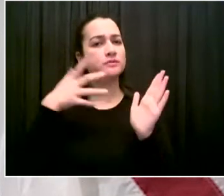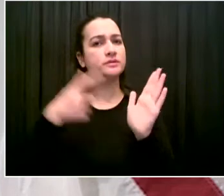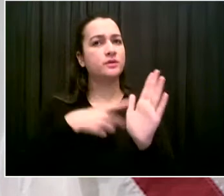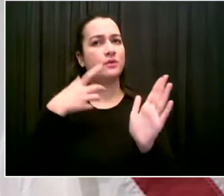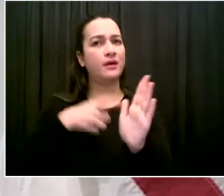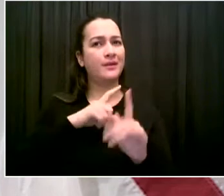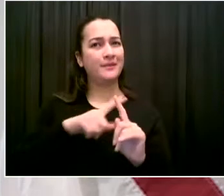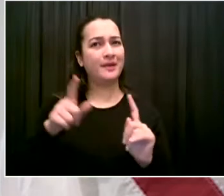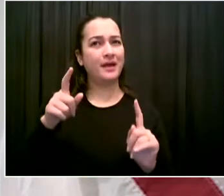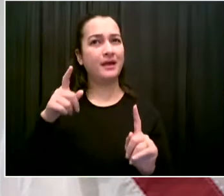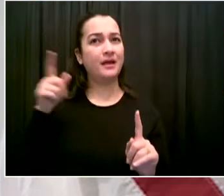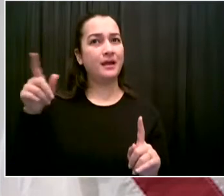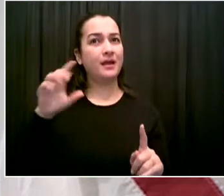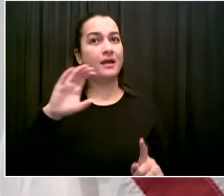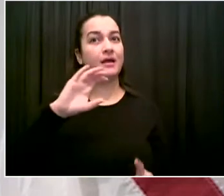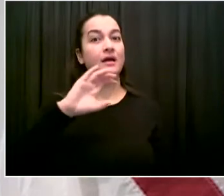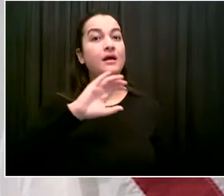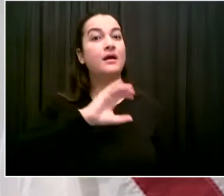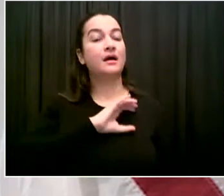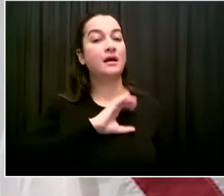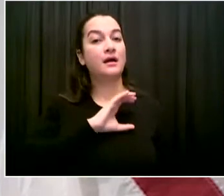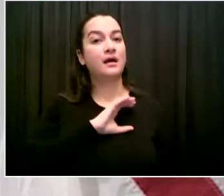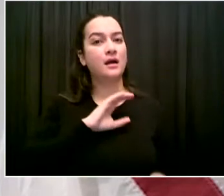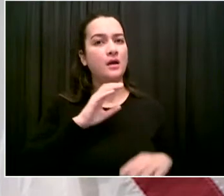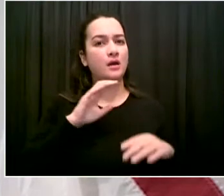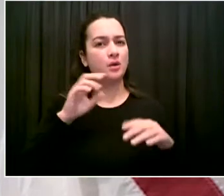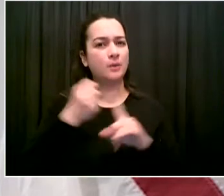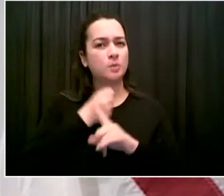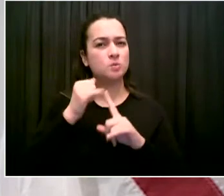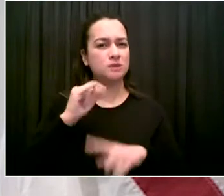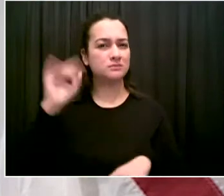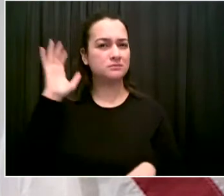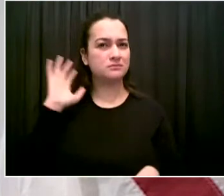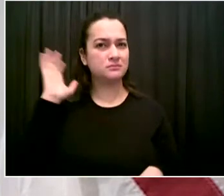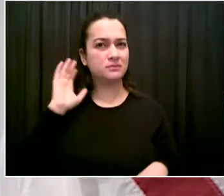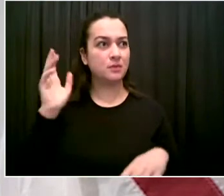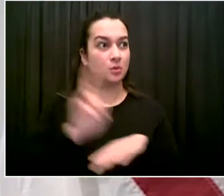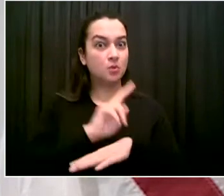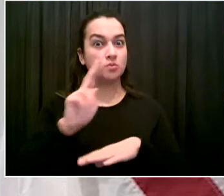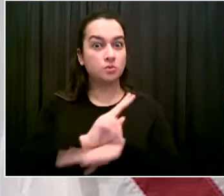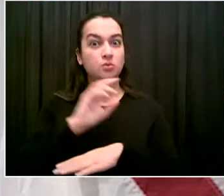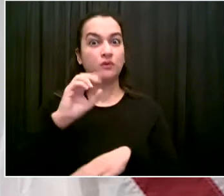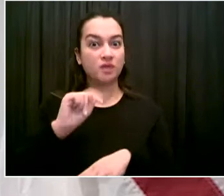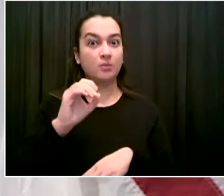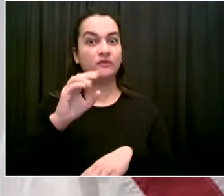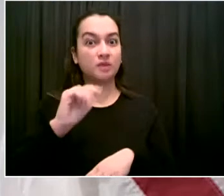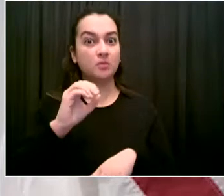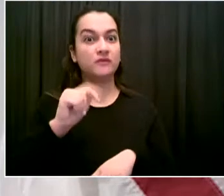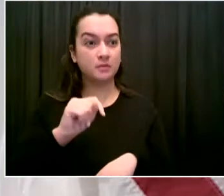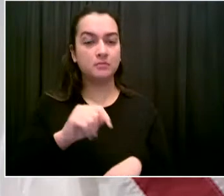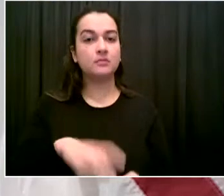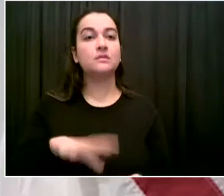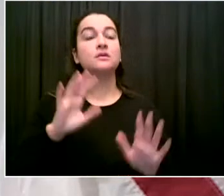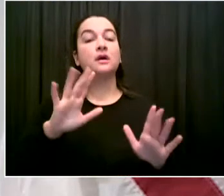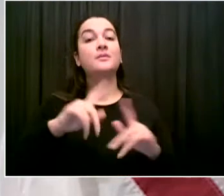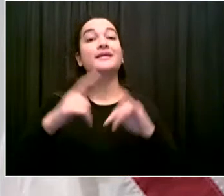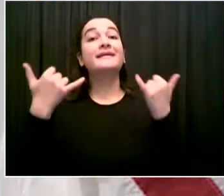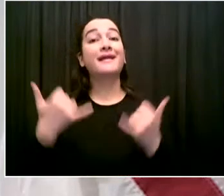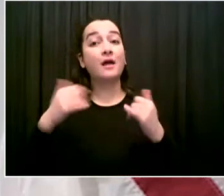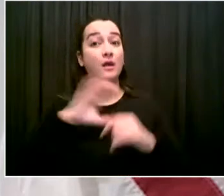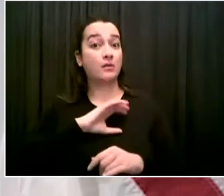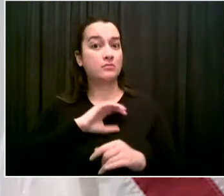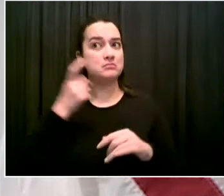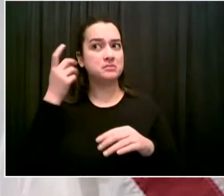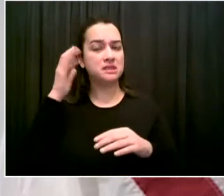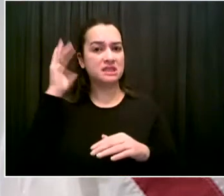manager. At the City Council's NYPD budget hearing yesterday, though, the public learned that the NYPD has again exceeded their budget by